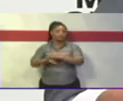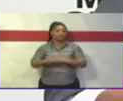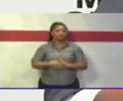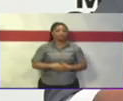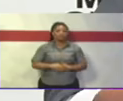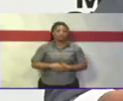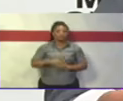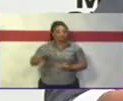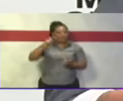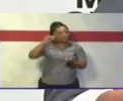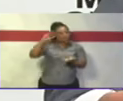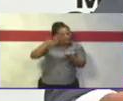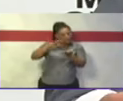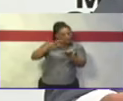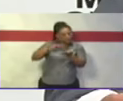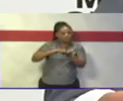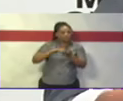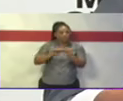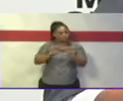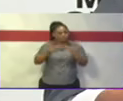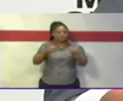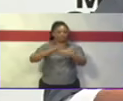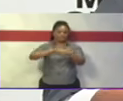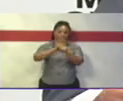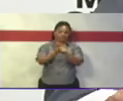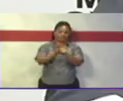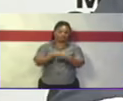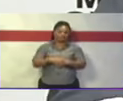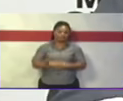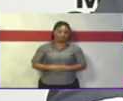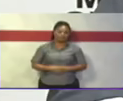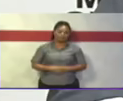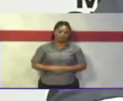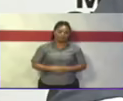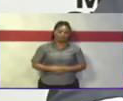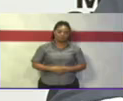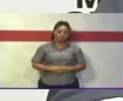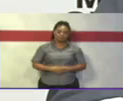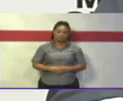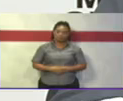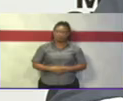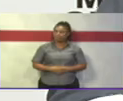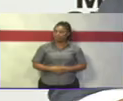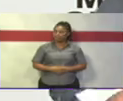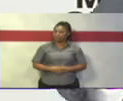of COVID, the original lineage, as well as any of the variants that may come into these shores.